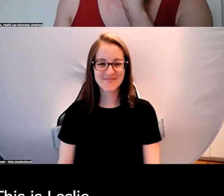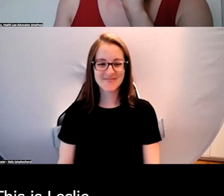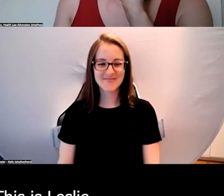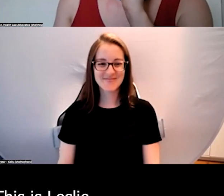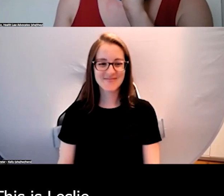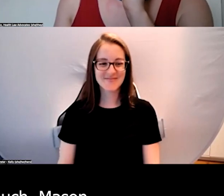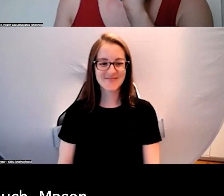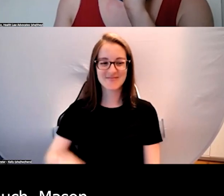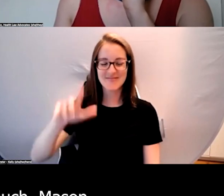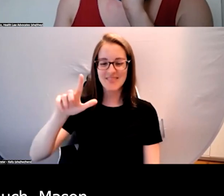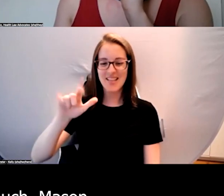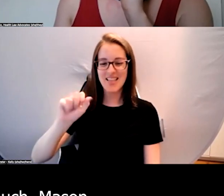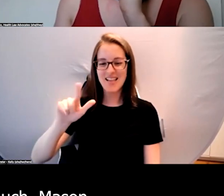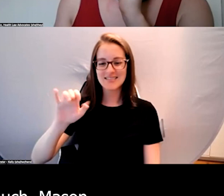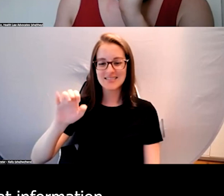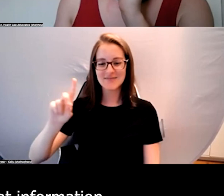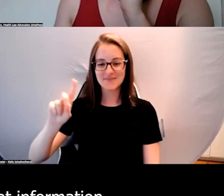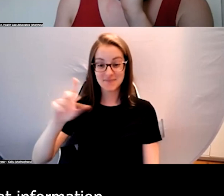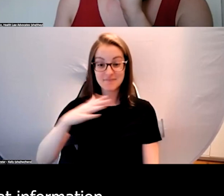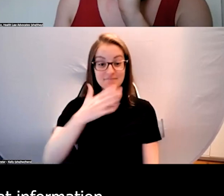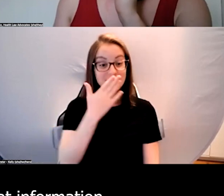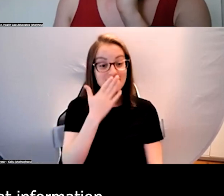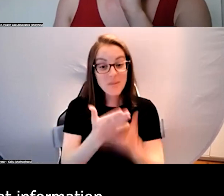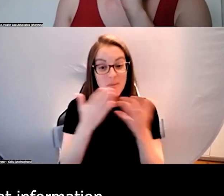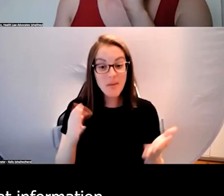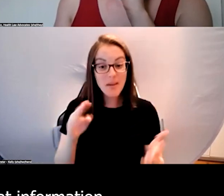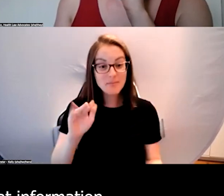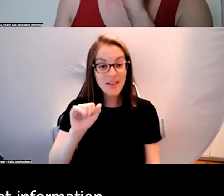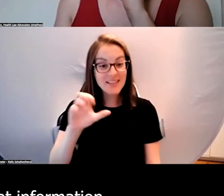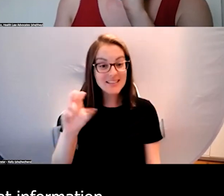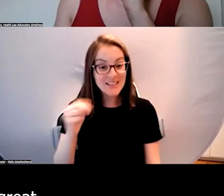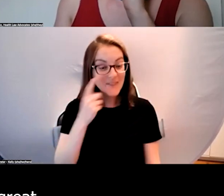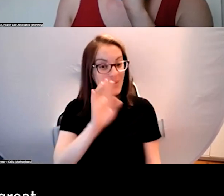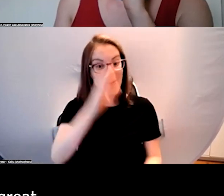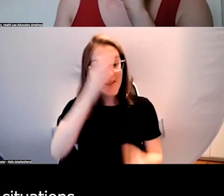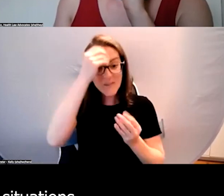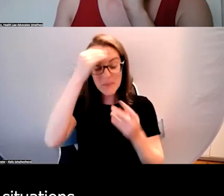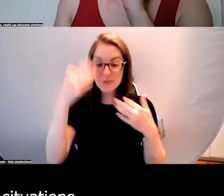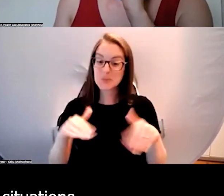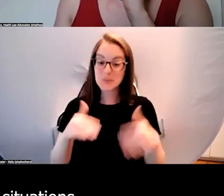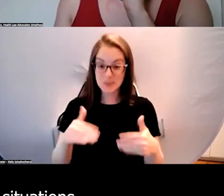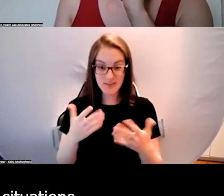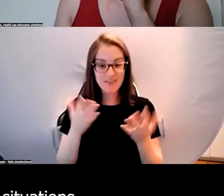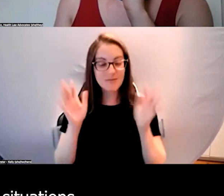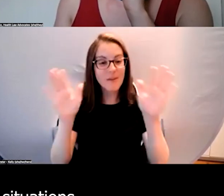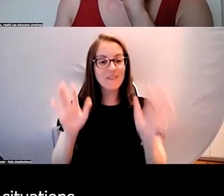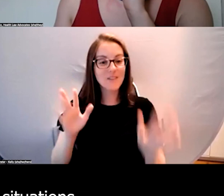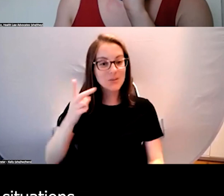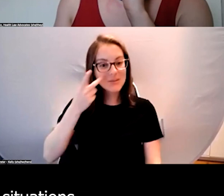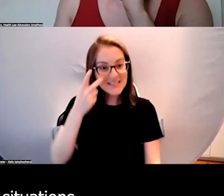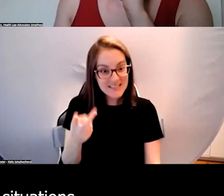This is Leslie. Thank you so much, Mason, for that really great information. And it's great to see in